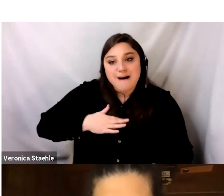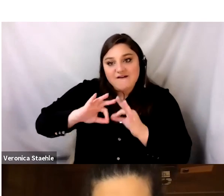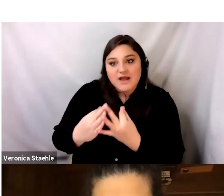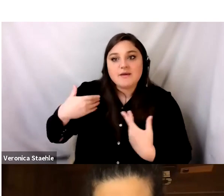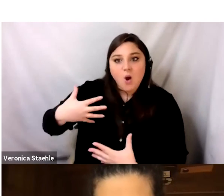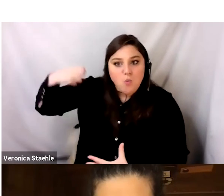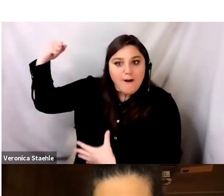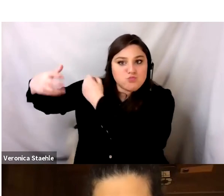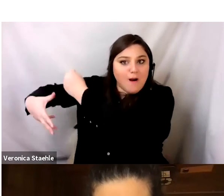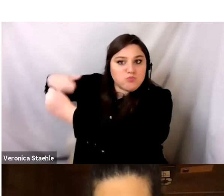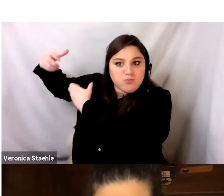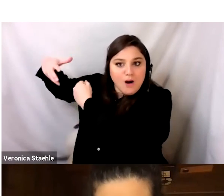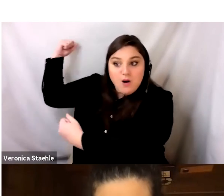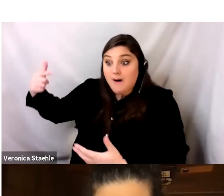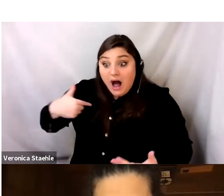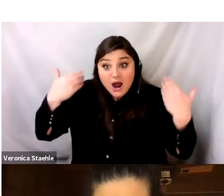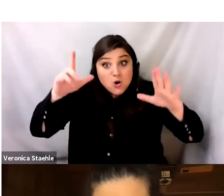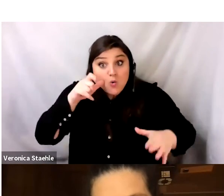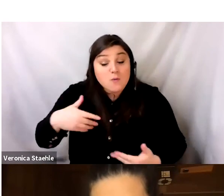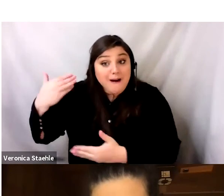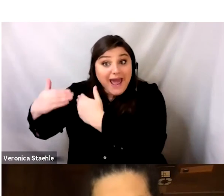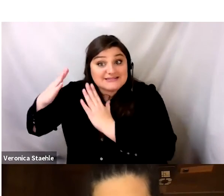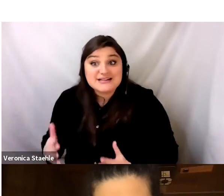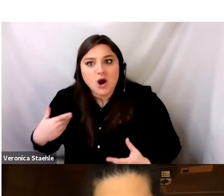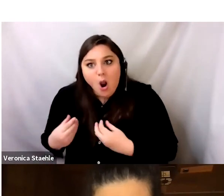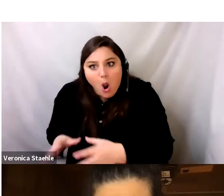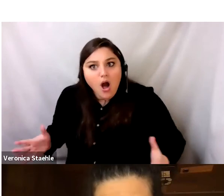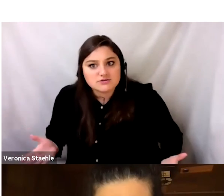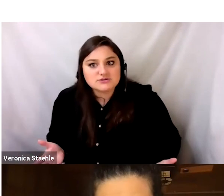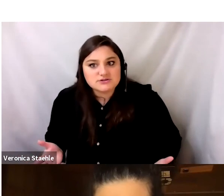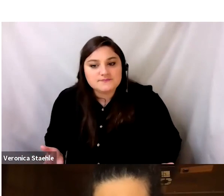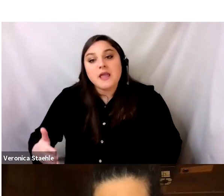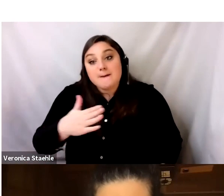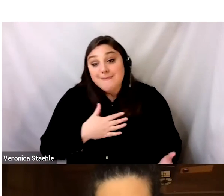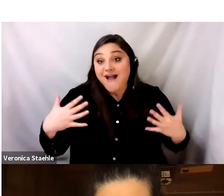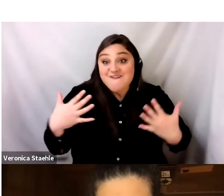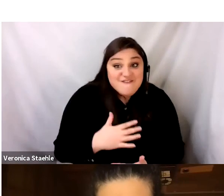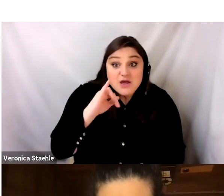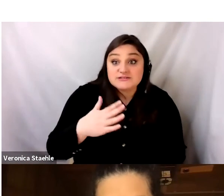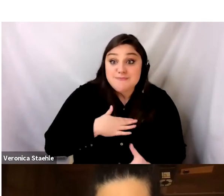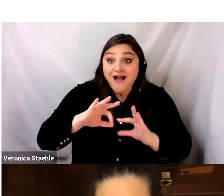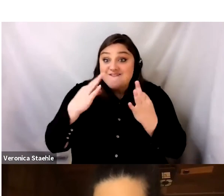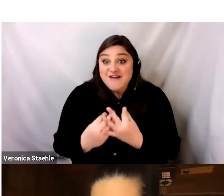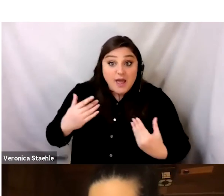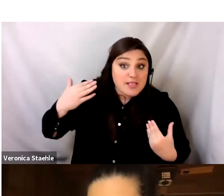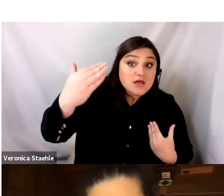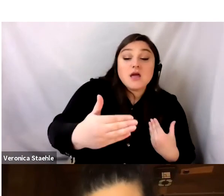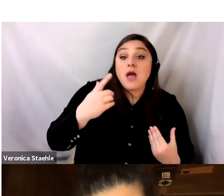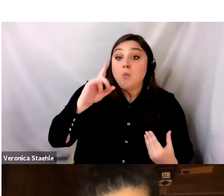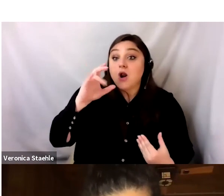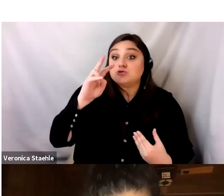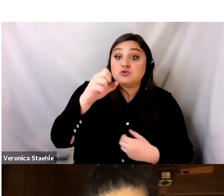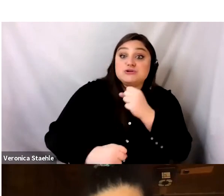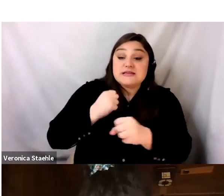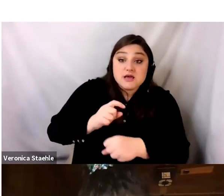people, where I don't even know my ancestors. And a fear that I have is that my doggone family 100, 200 years from now would